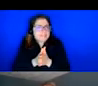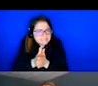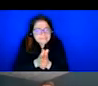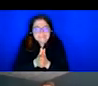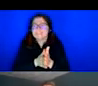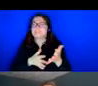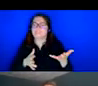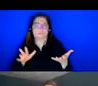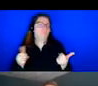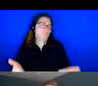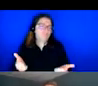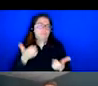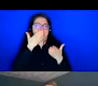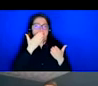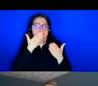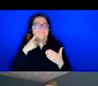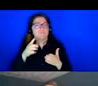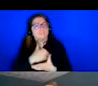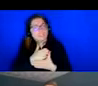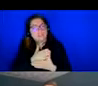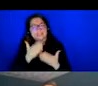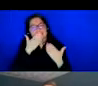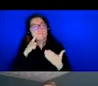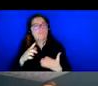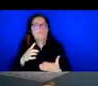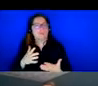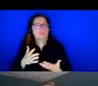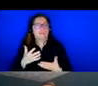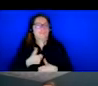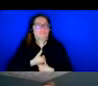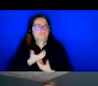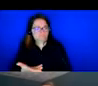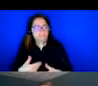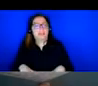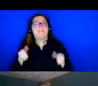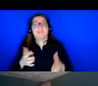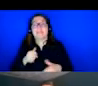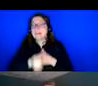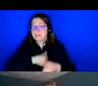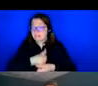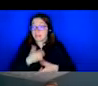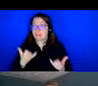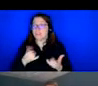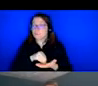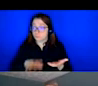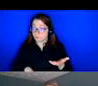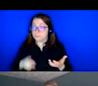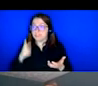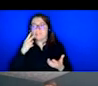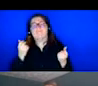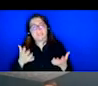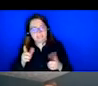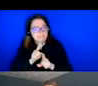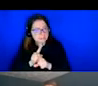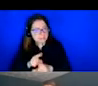for sharing. Thank you for being comfortable with this as well. And again, a lot of alums here and current students, but I see a handful of mentors and